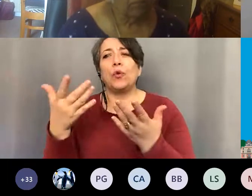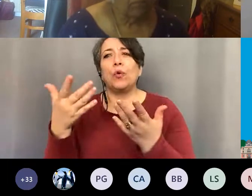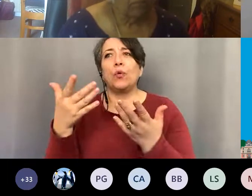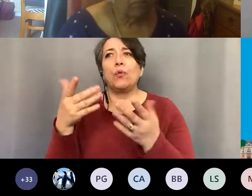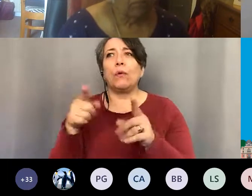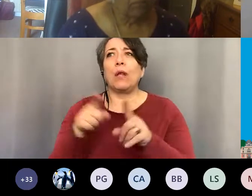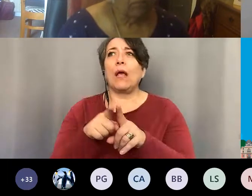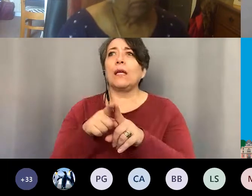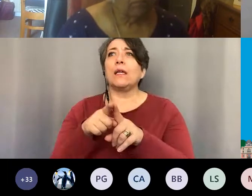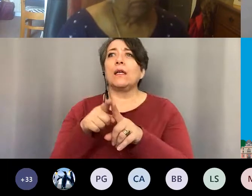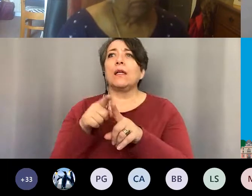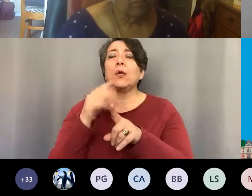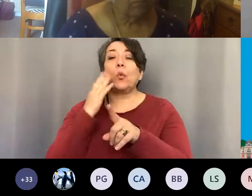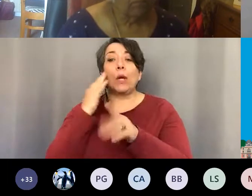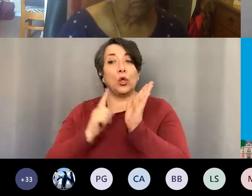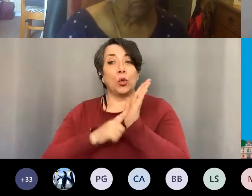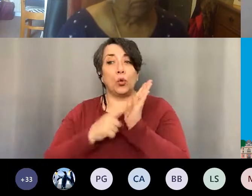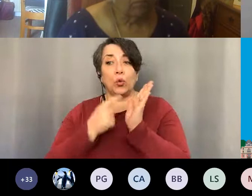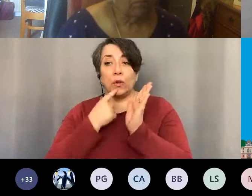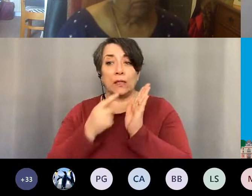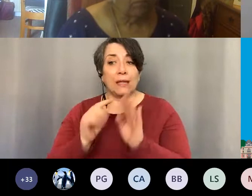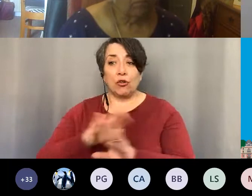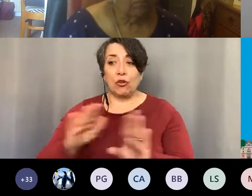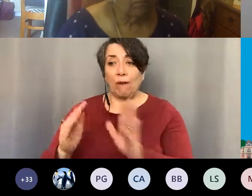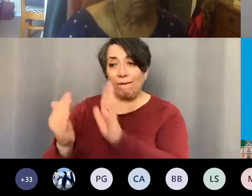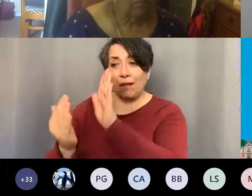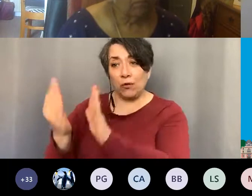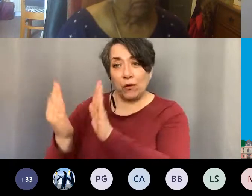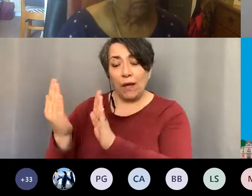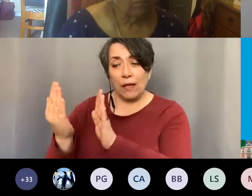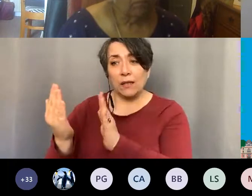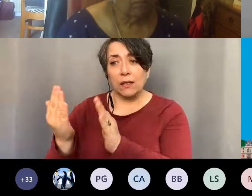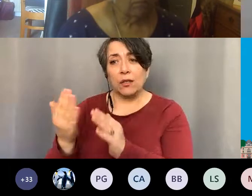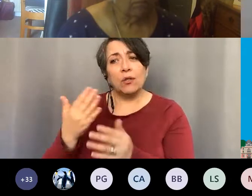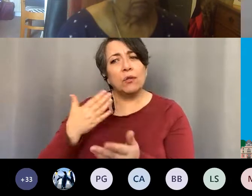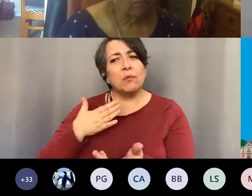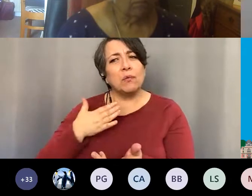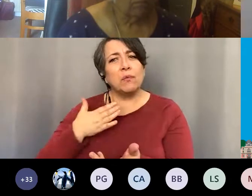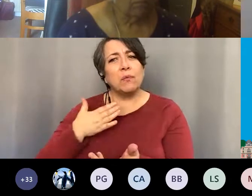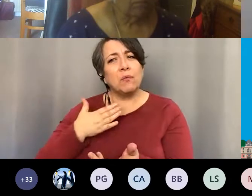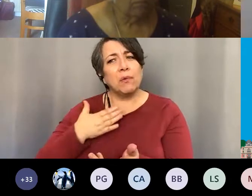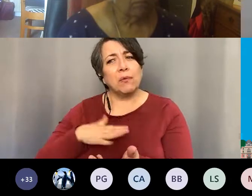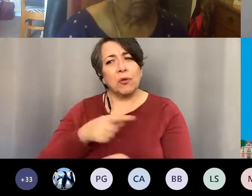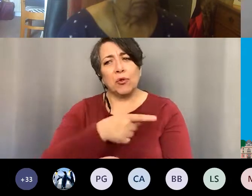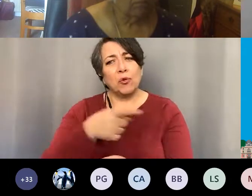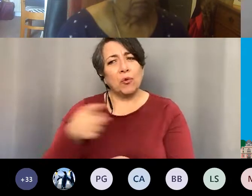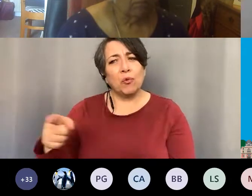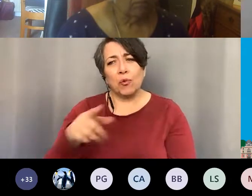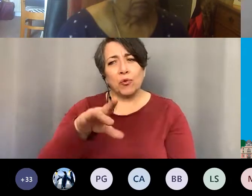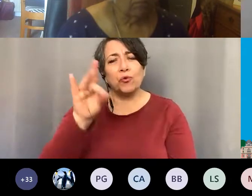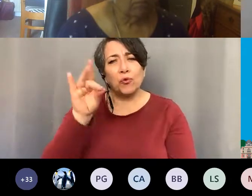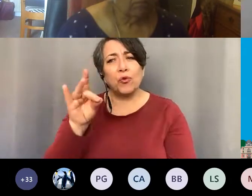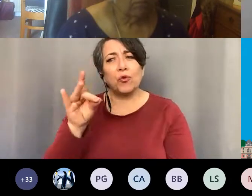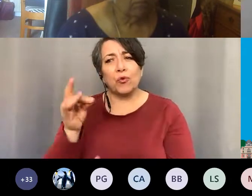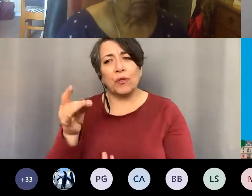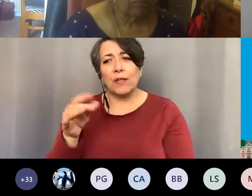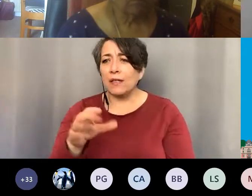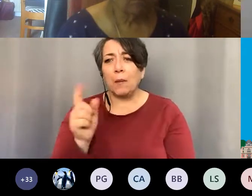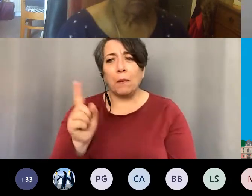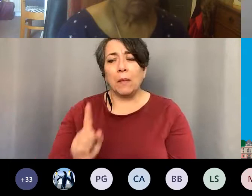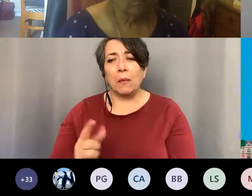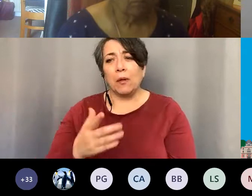you about non-face-to-face, we want to have as much choice as we can offer within